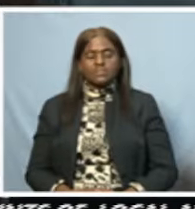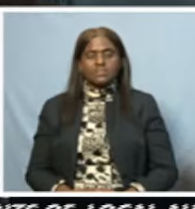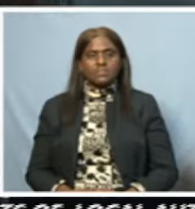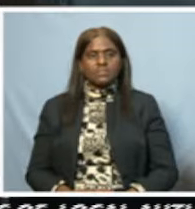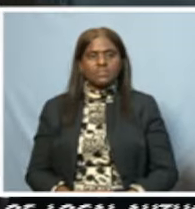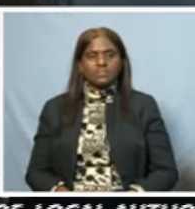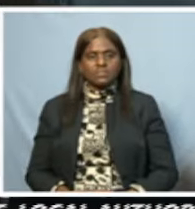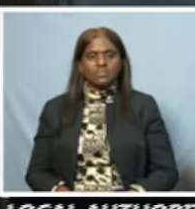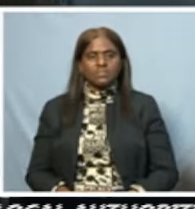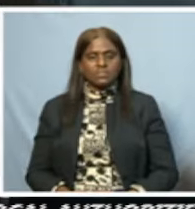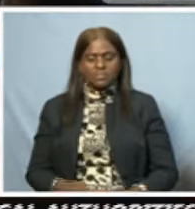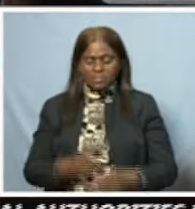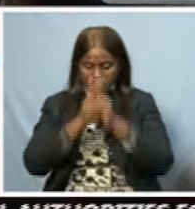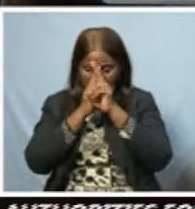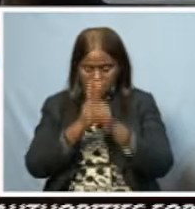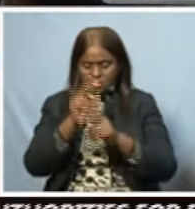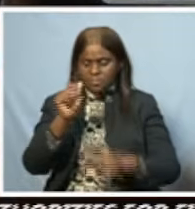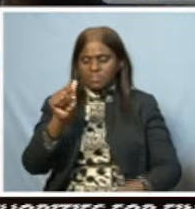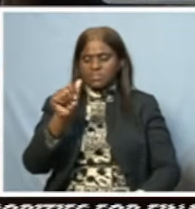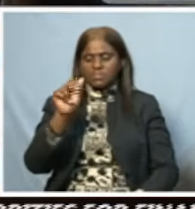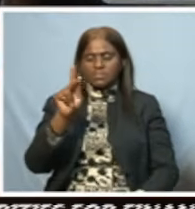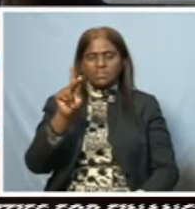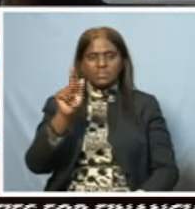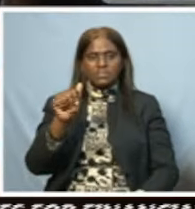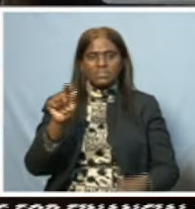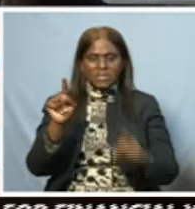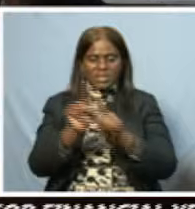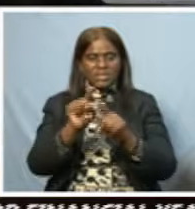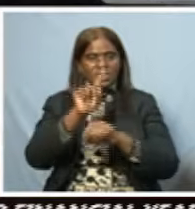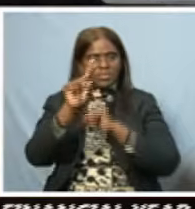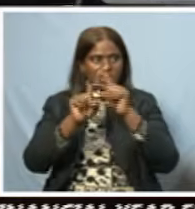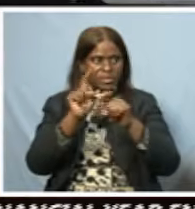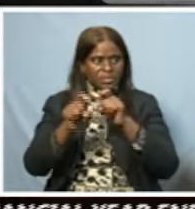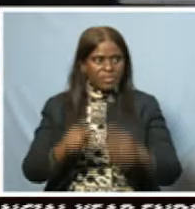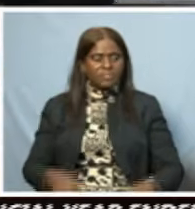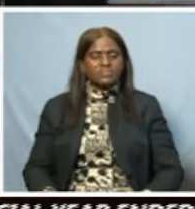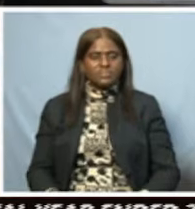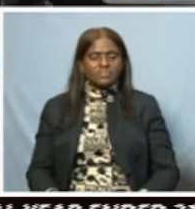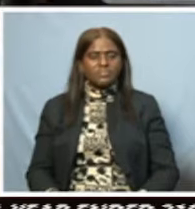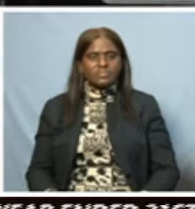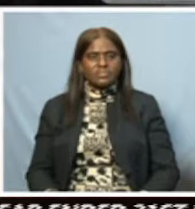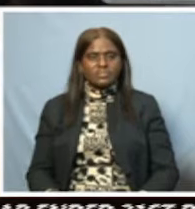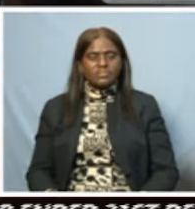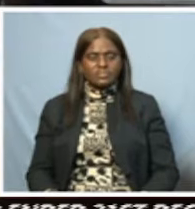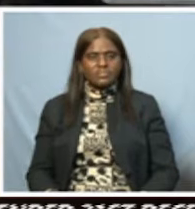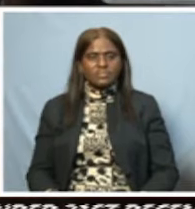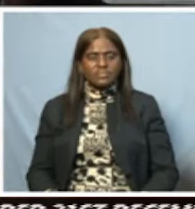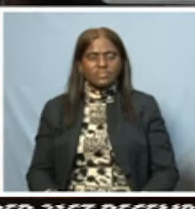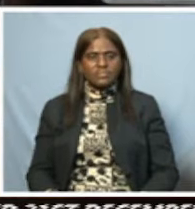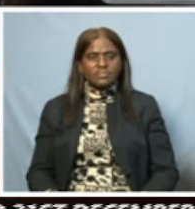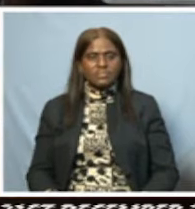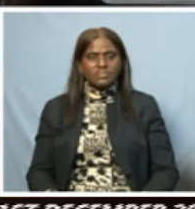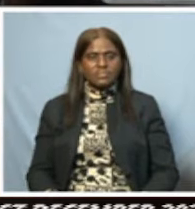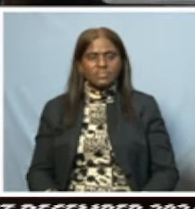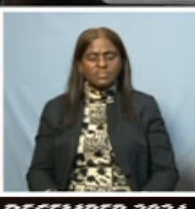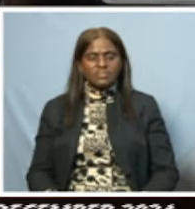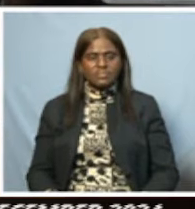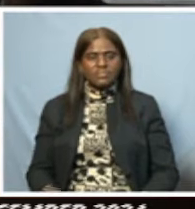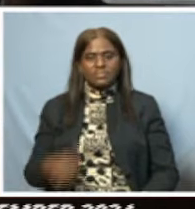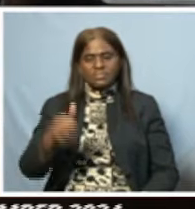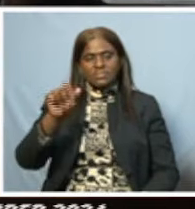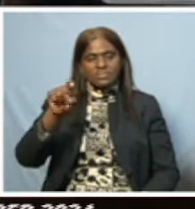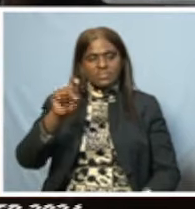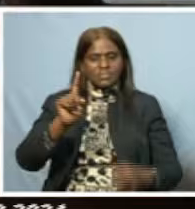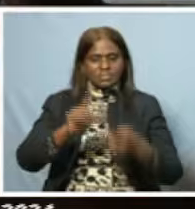Honorable Kangombe, on the same question. Okay, so let's, we've a couple of questions that they need